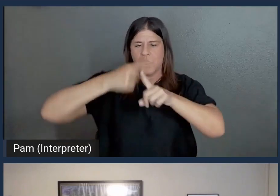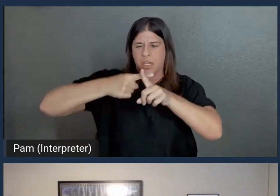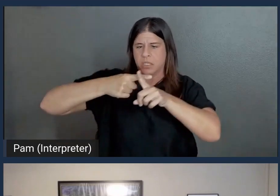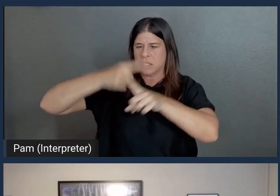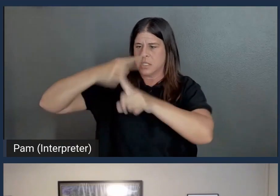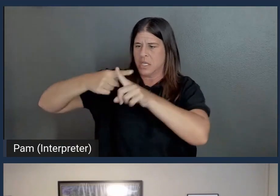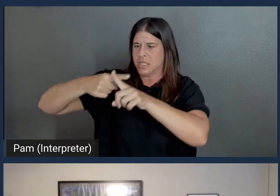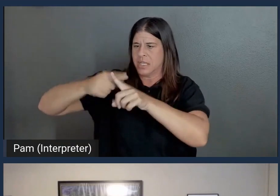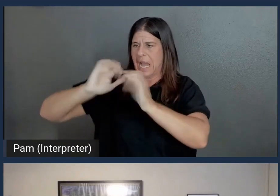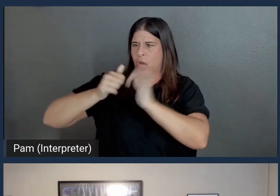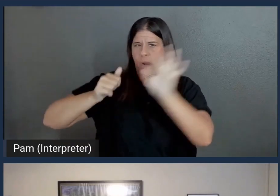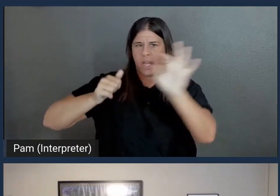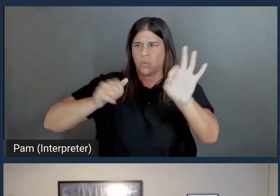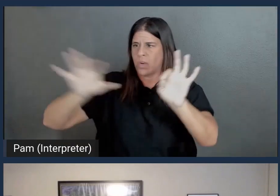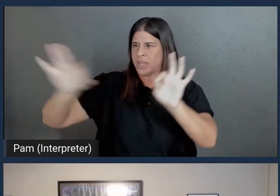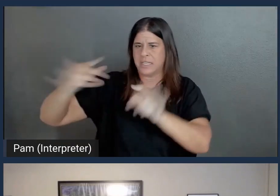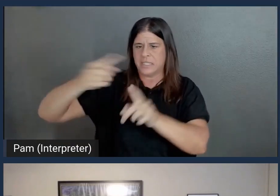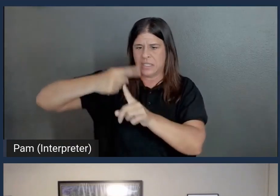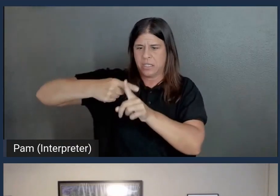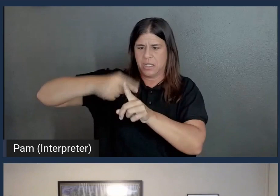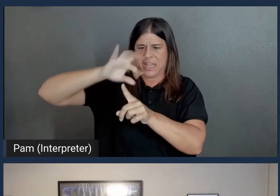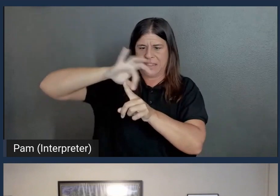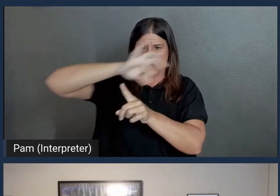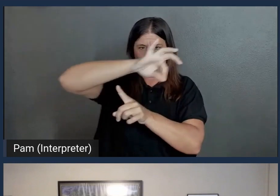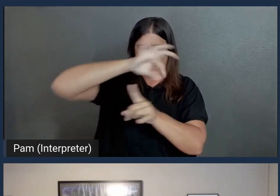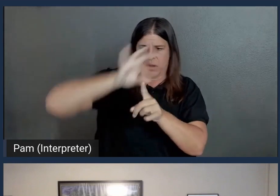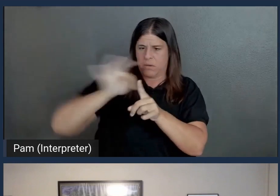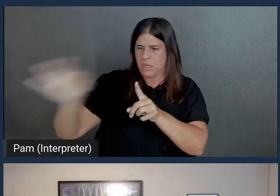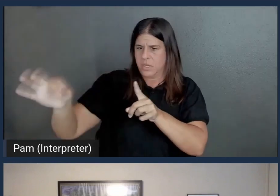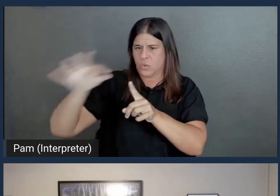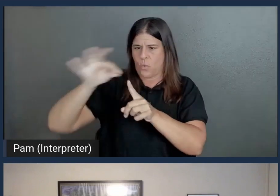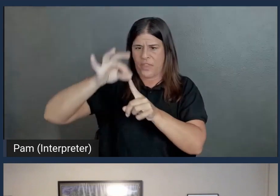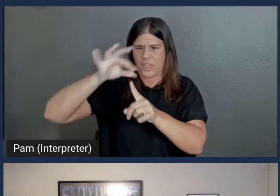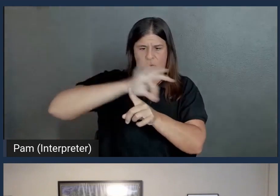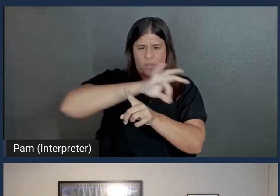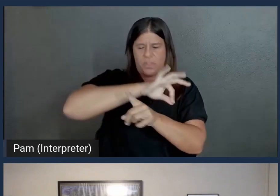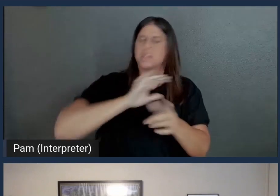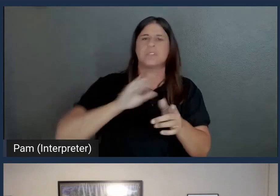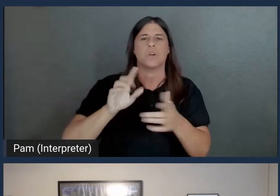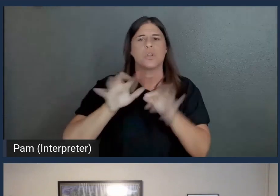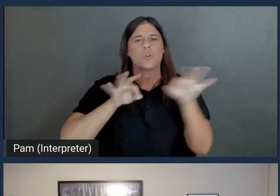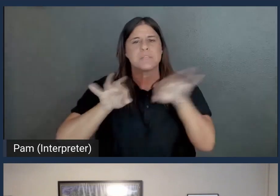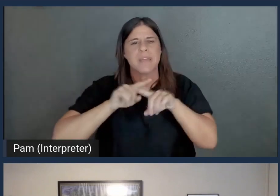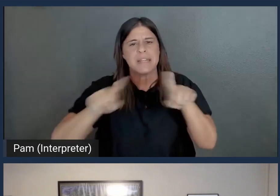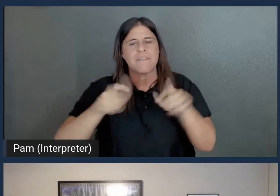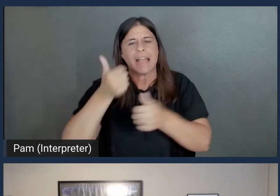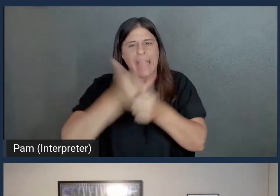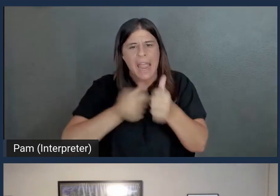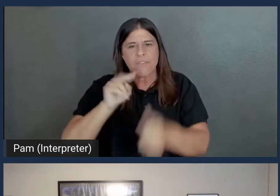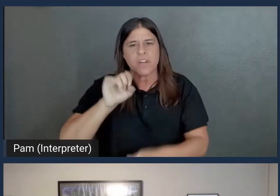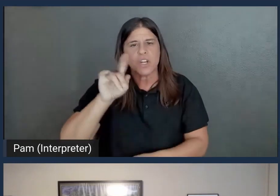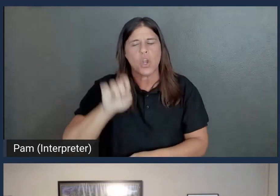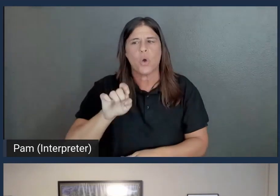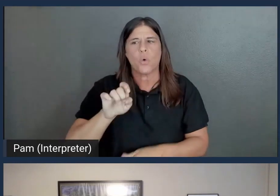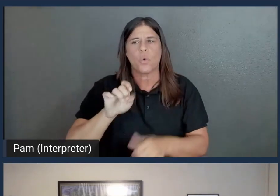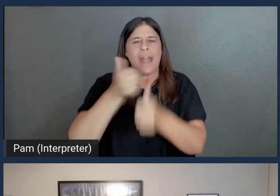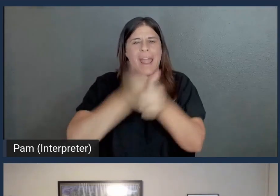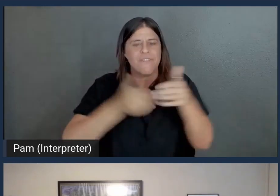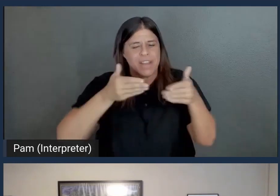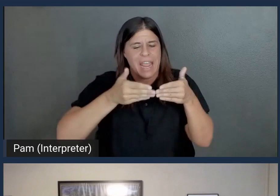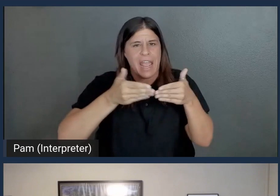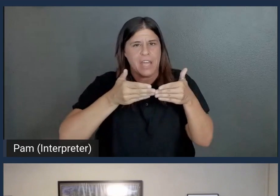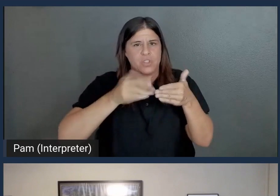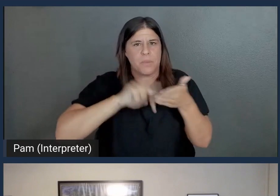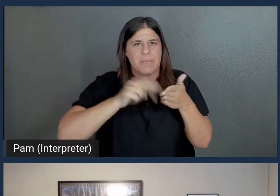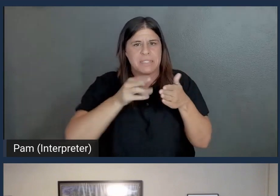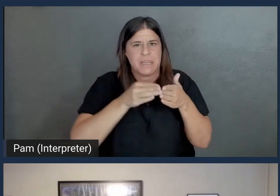tables. But what you're describing is something slightly different, which is, it's almost imagine like every node is just a hop, or every edge is a hop to a different node. And once